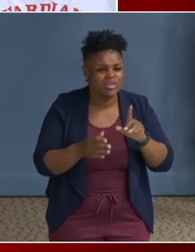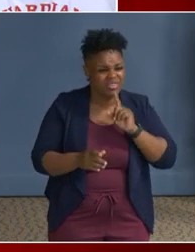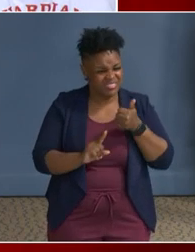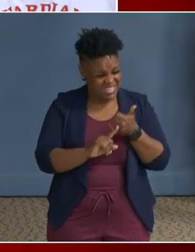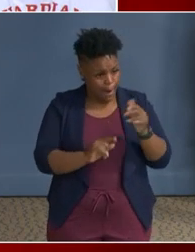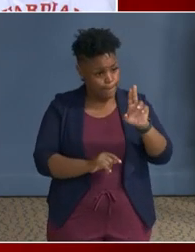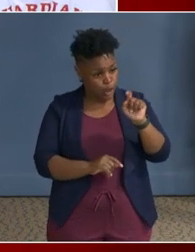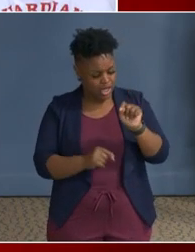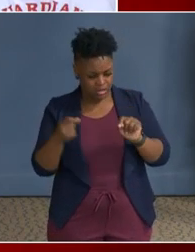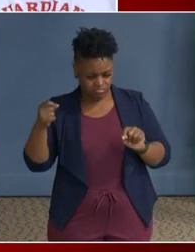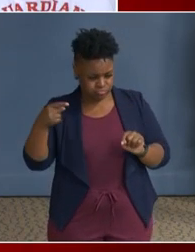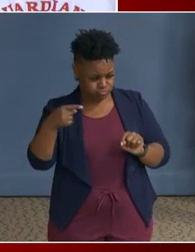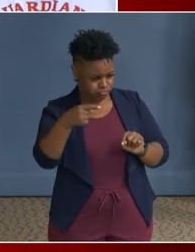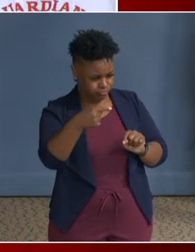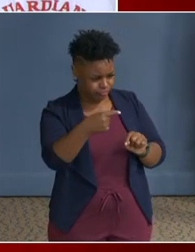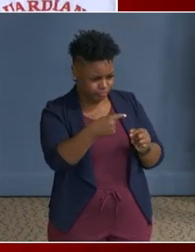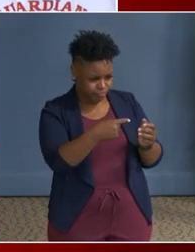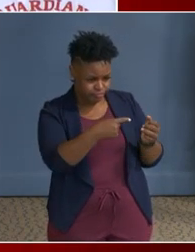children.